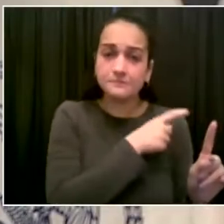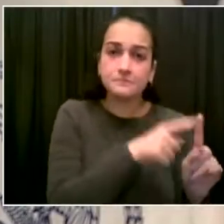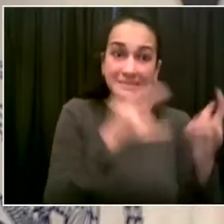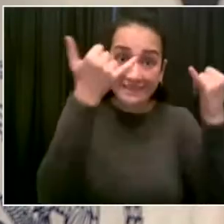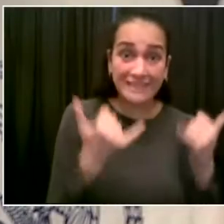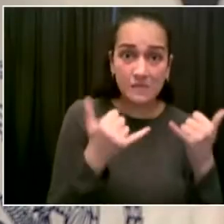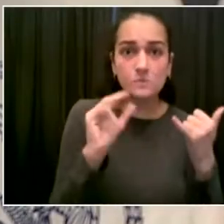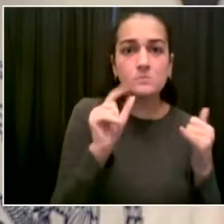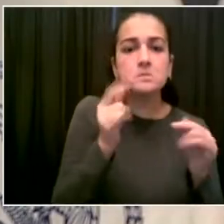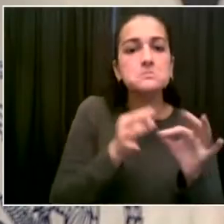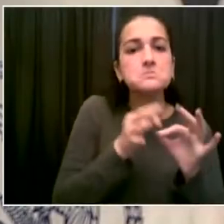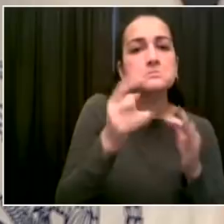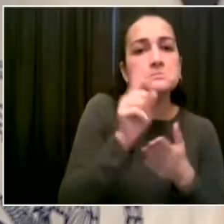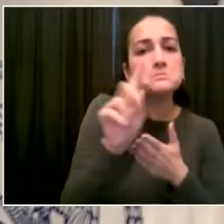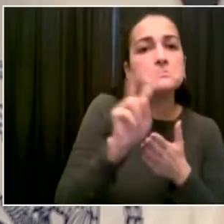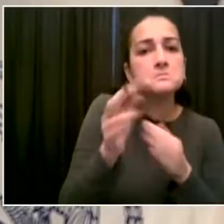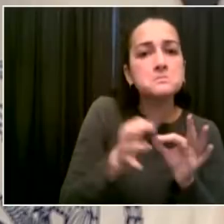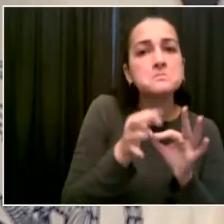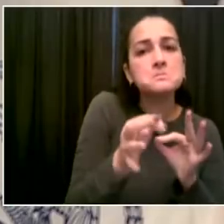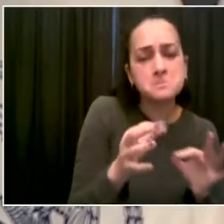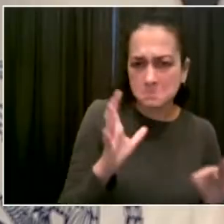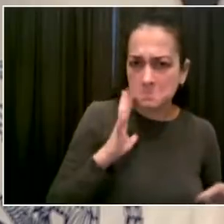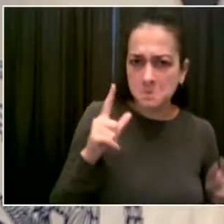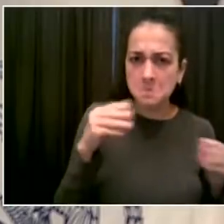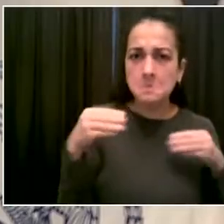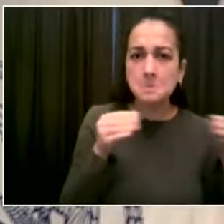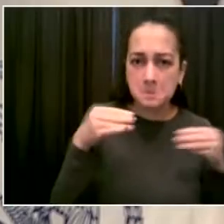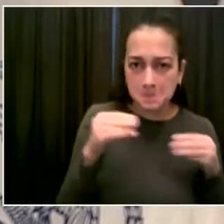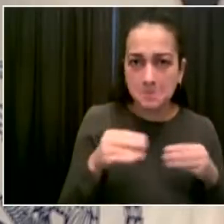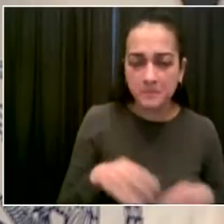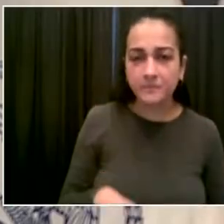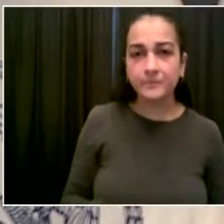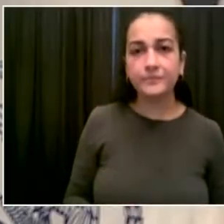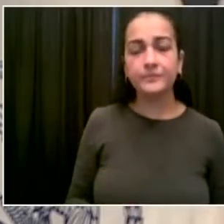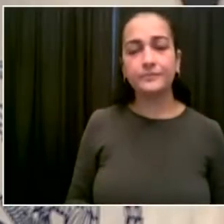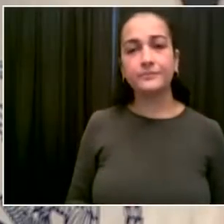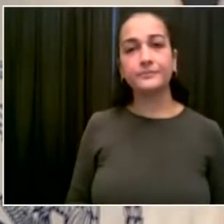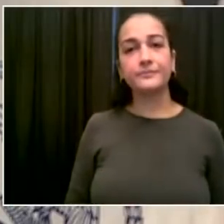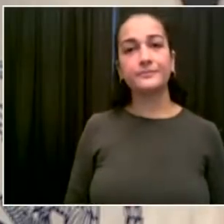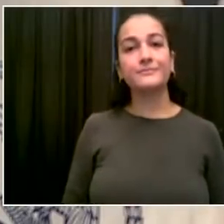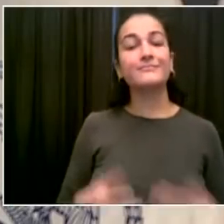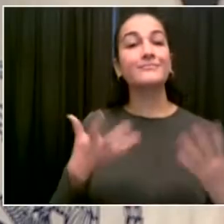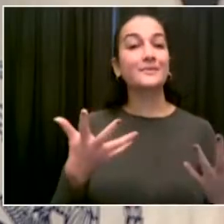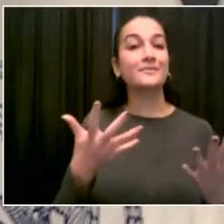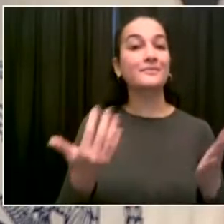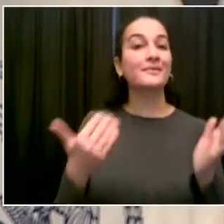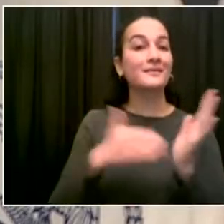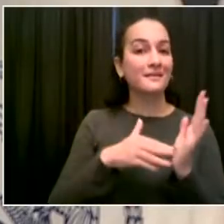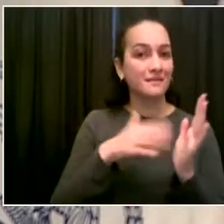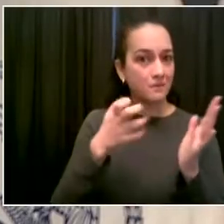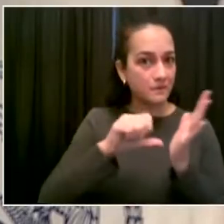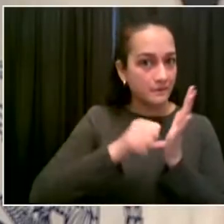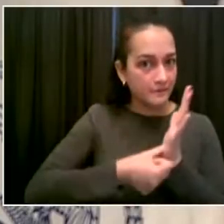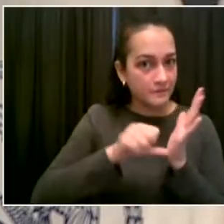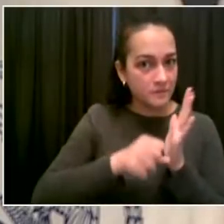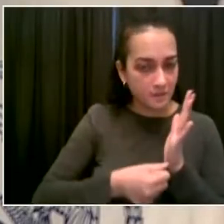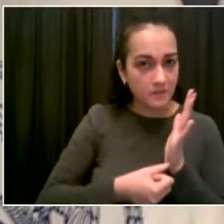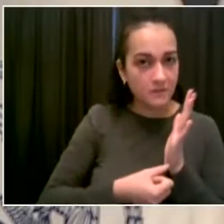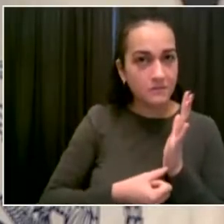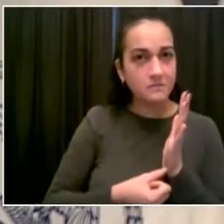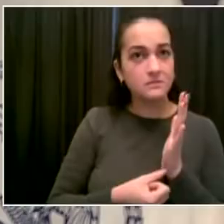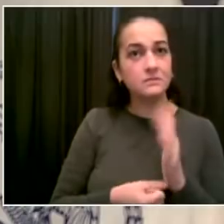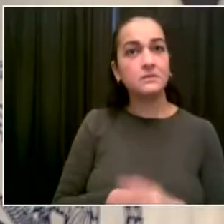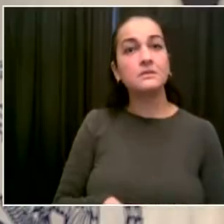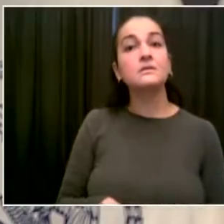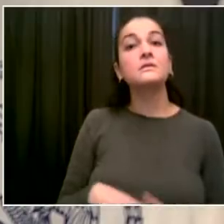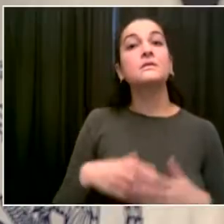I believe the larger truth that we talked about earlier is true, James. We have given all of our public servants ample